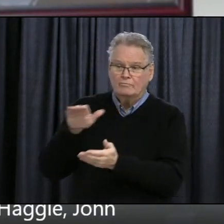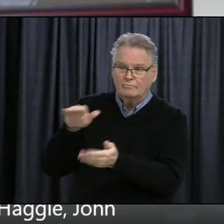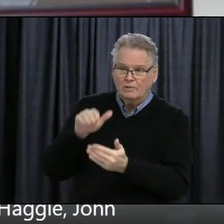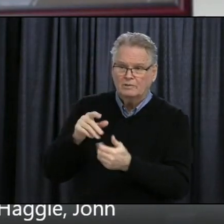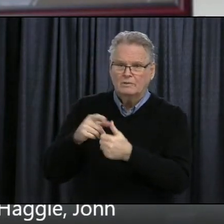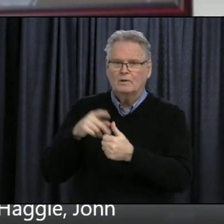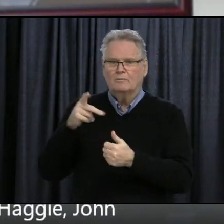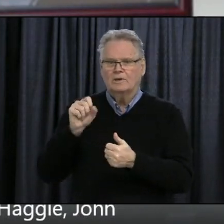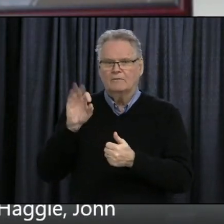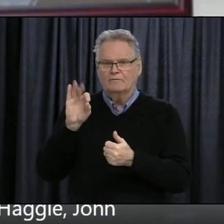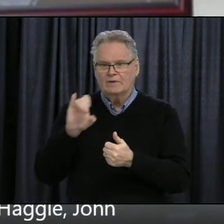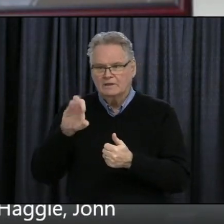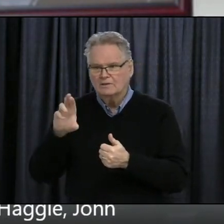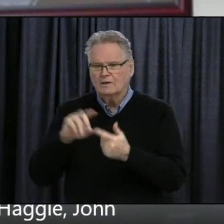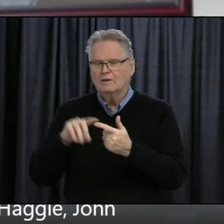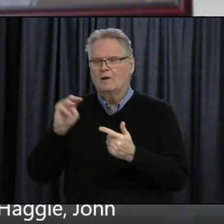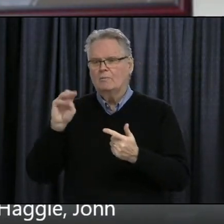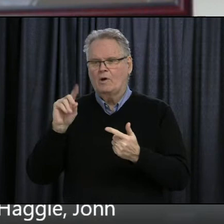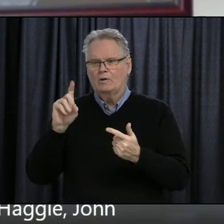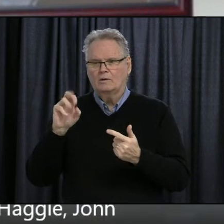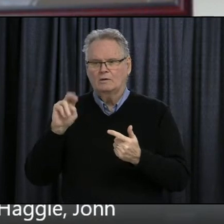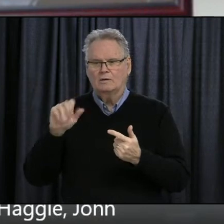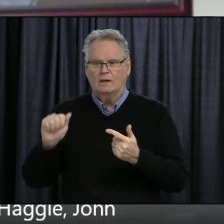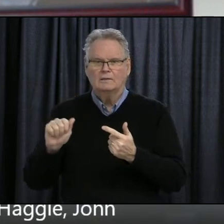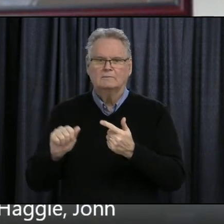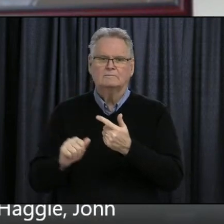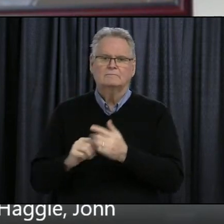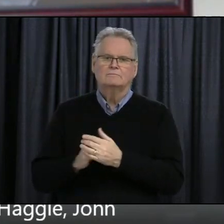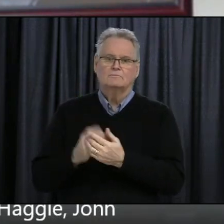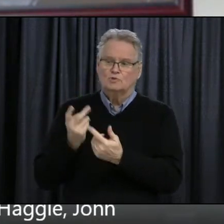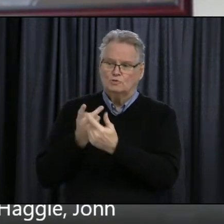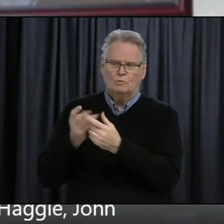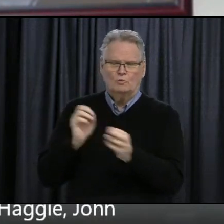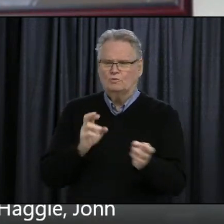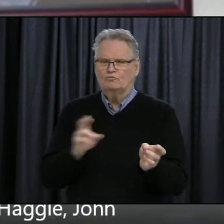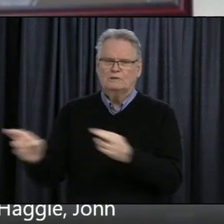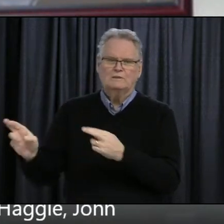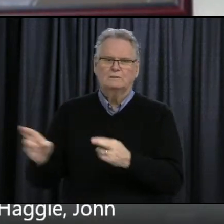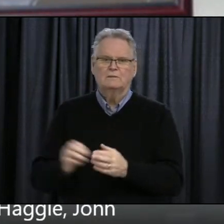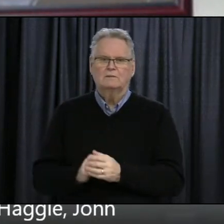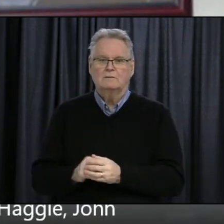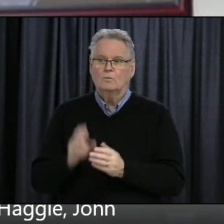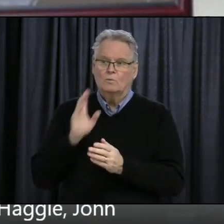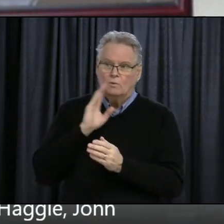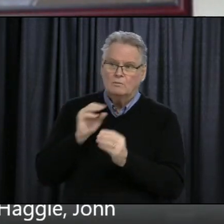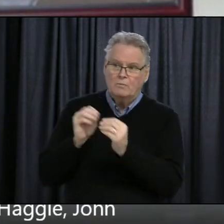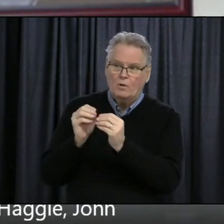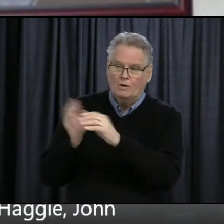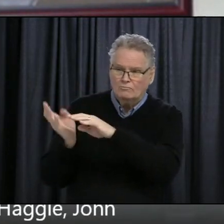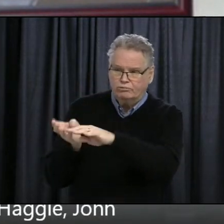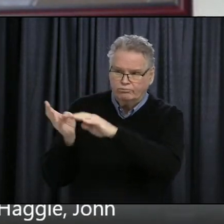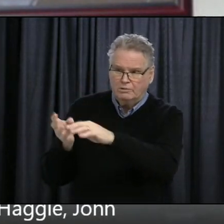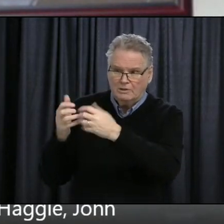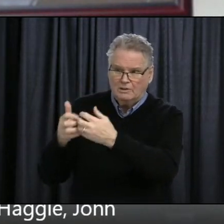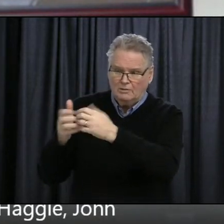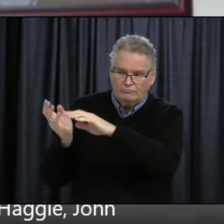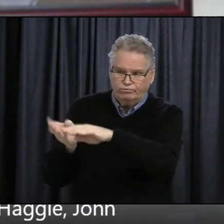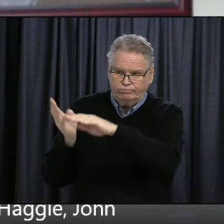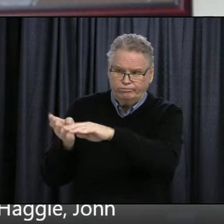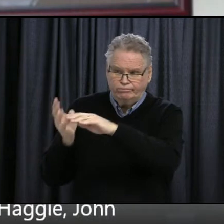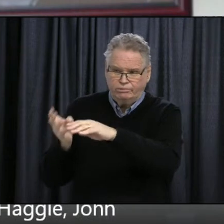AstraZeneca, there's talk of Johnson & Johnson, and there's talk of Novavax making an appearance. Under